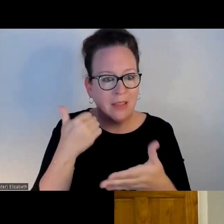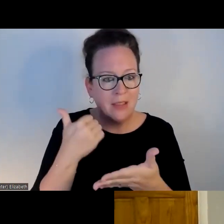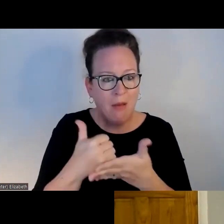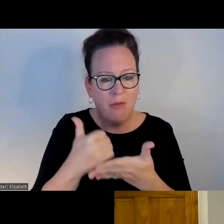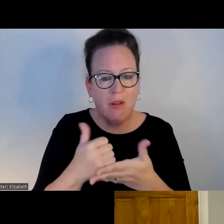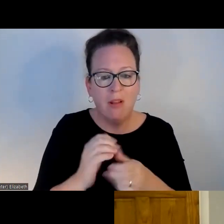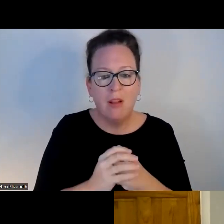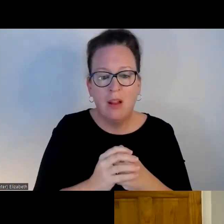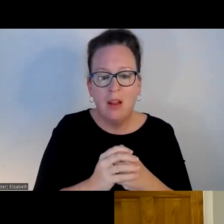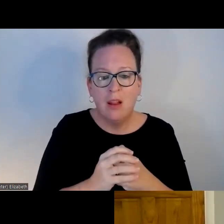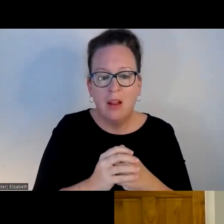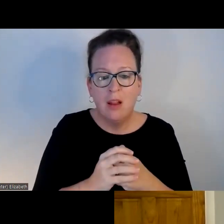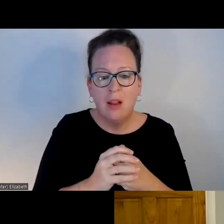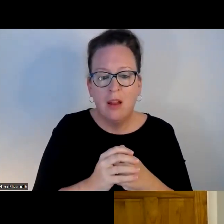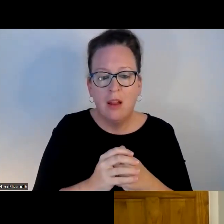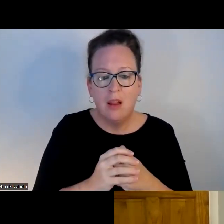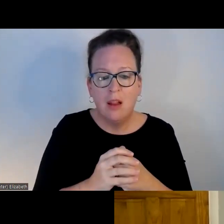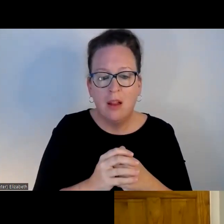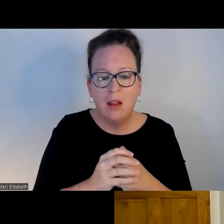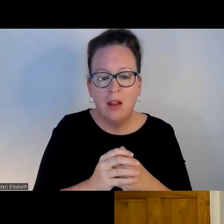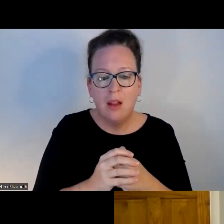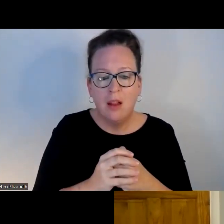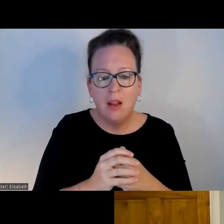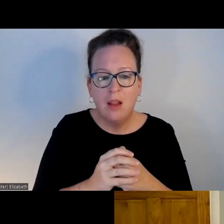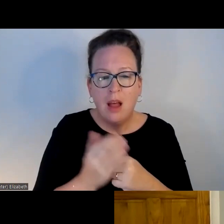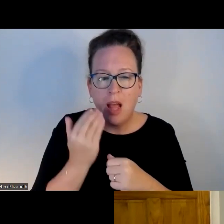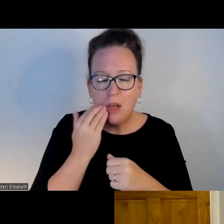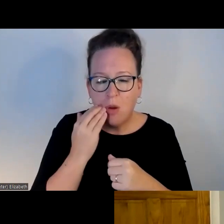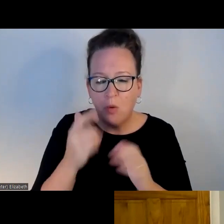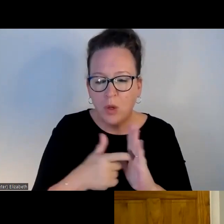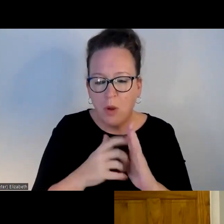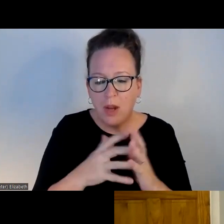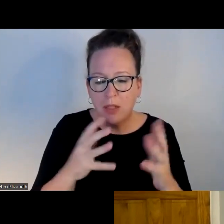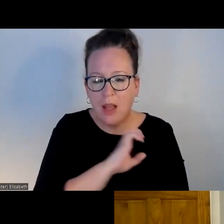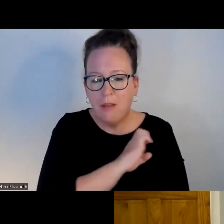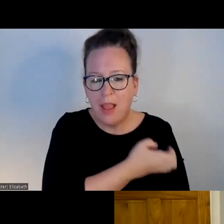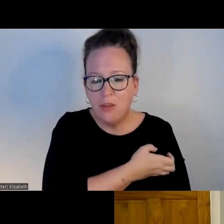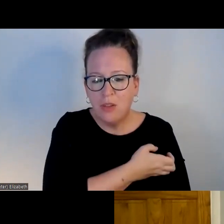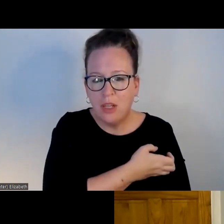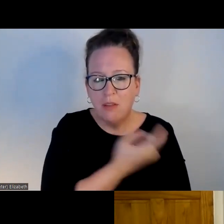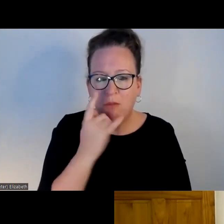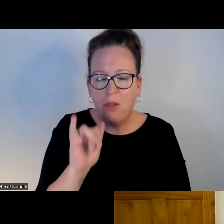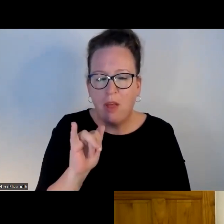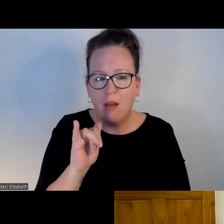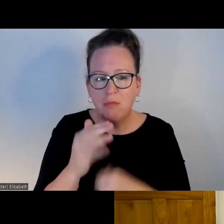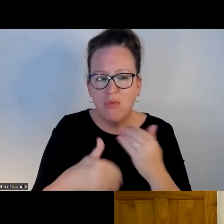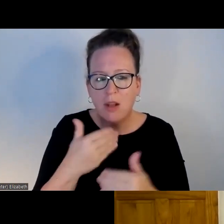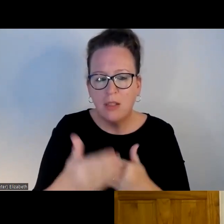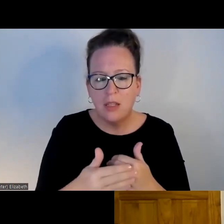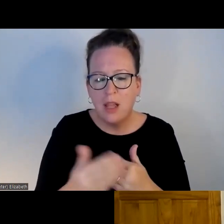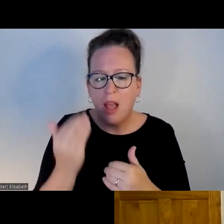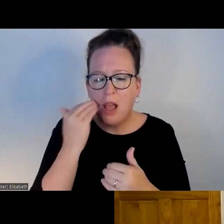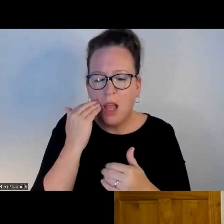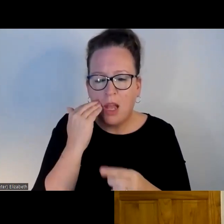As someone who put a considerable amount of energy into the process that went into creating the definition, and I know that there